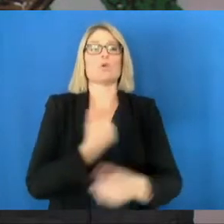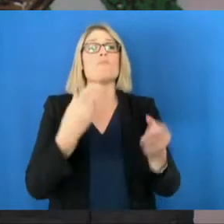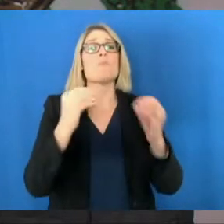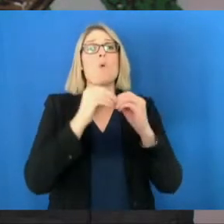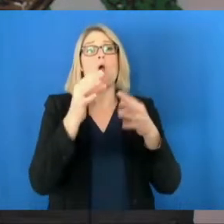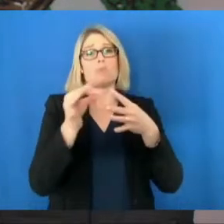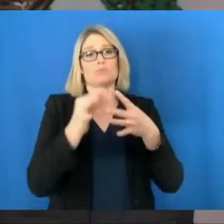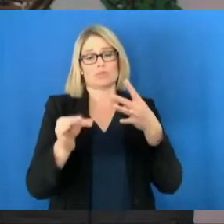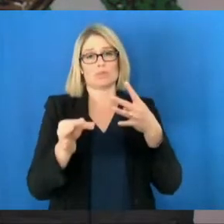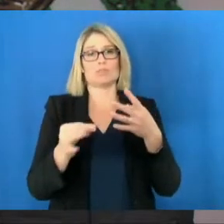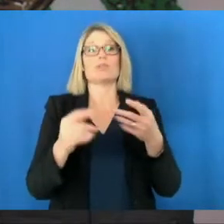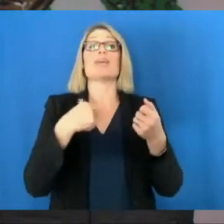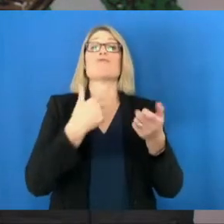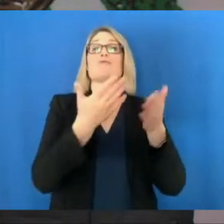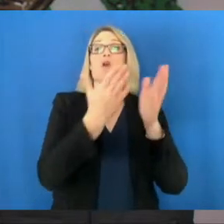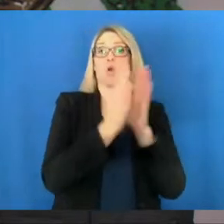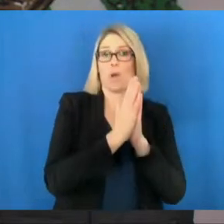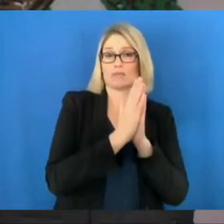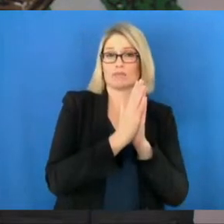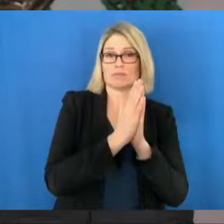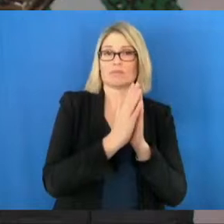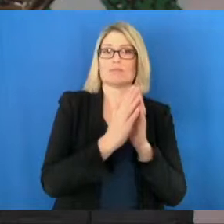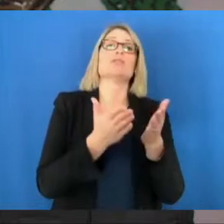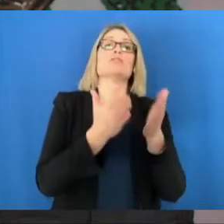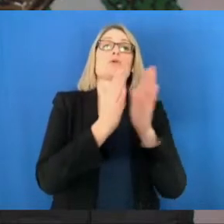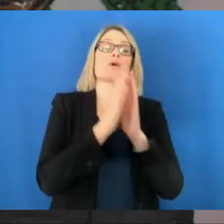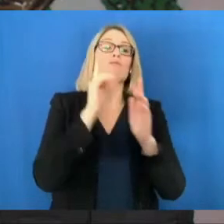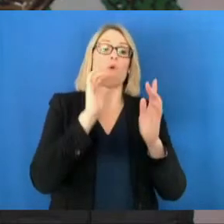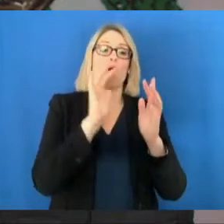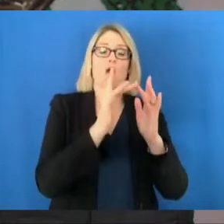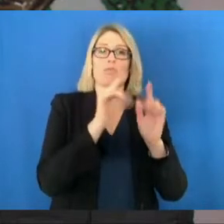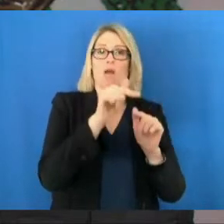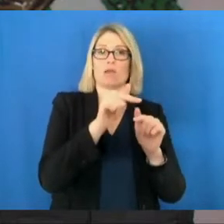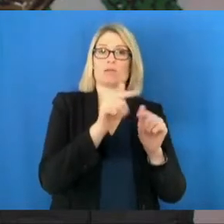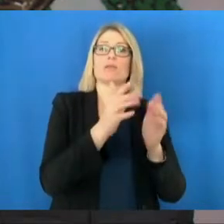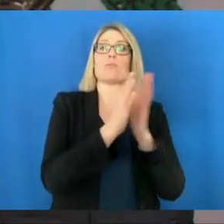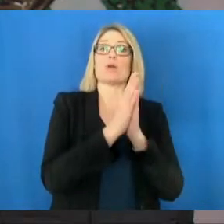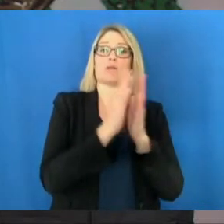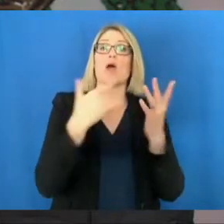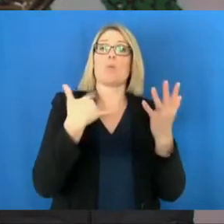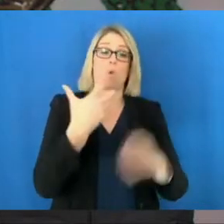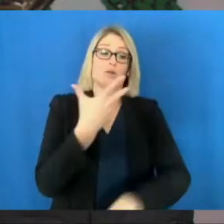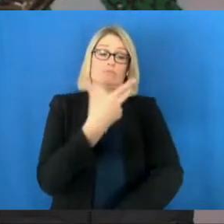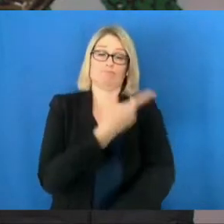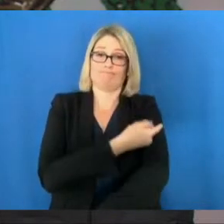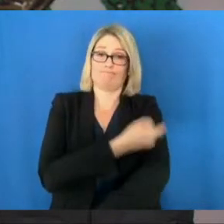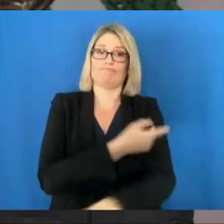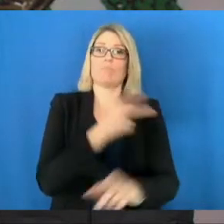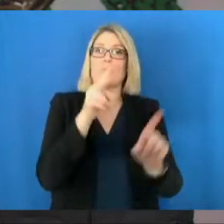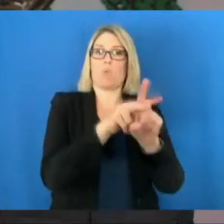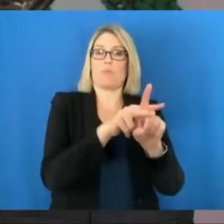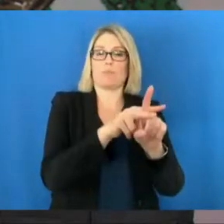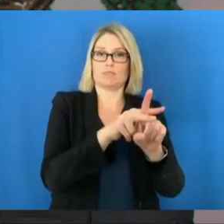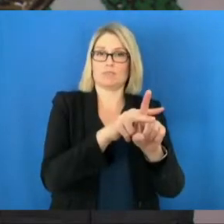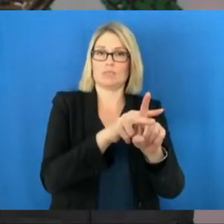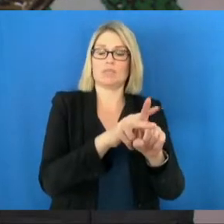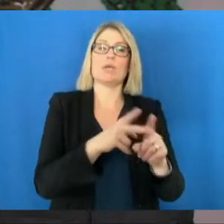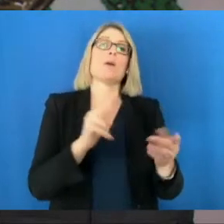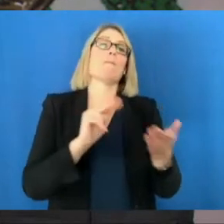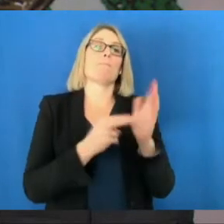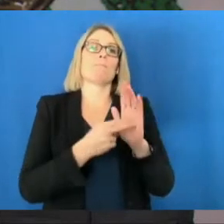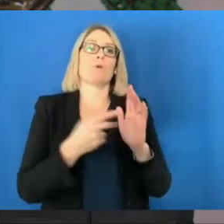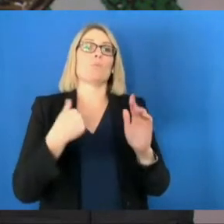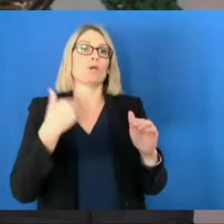the request for the online option of requesting your vaccine appointments does give us the ability for